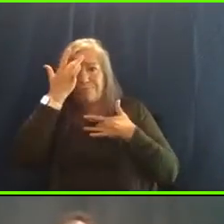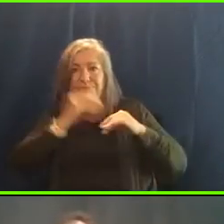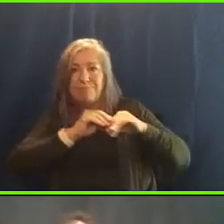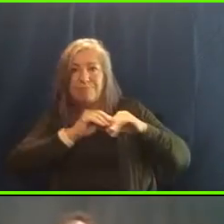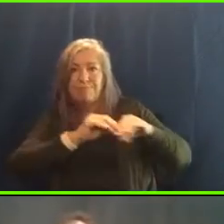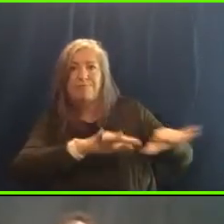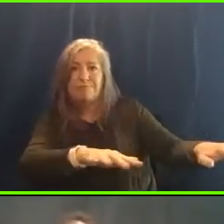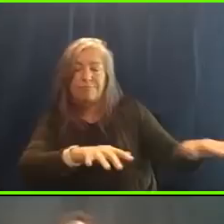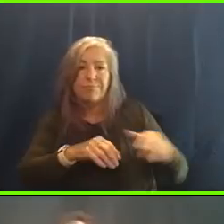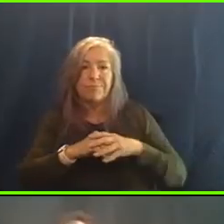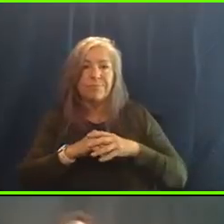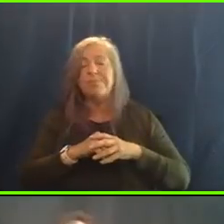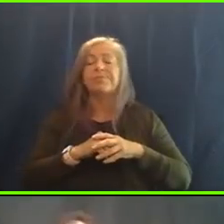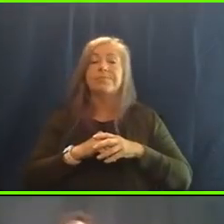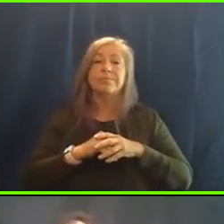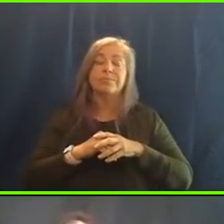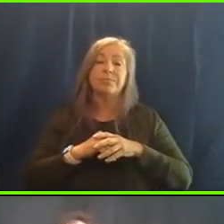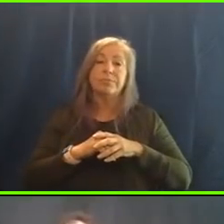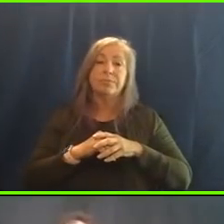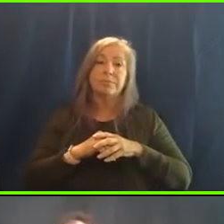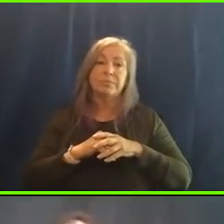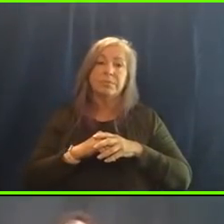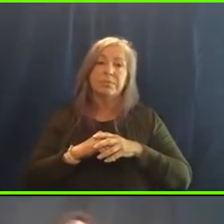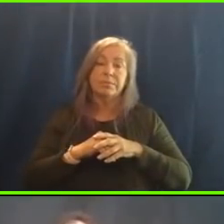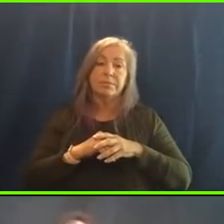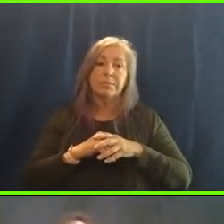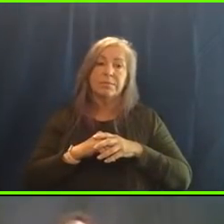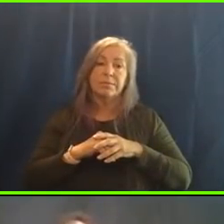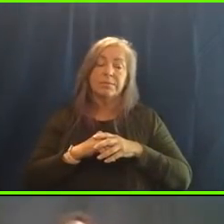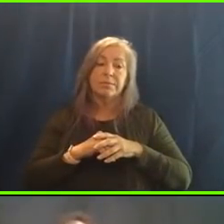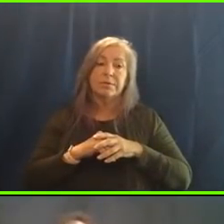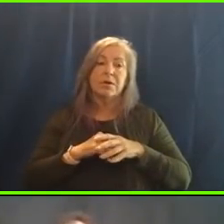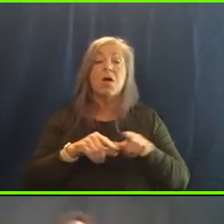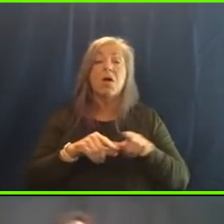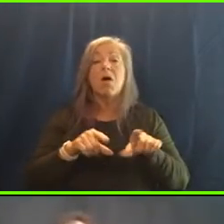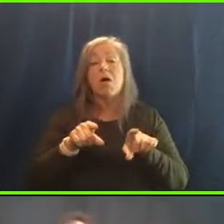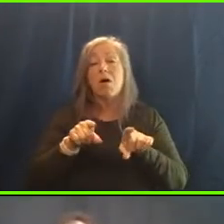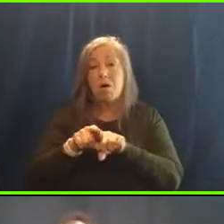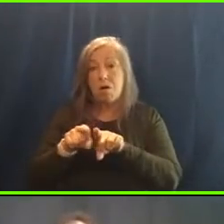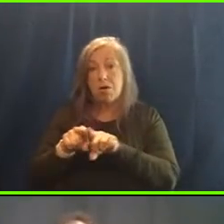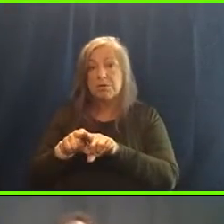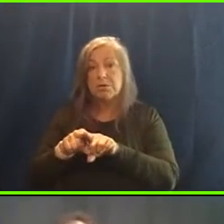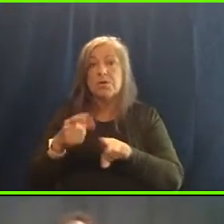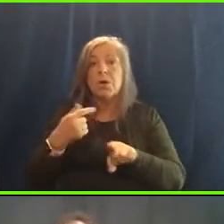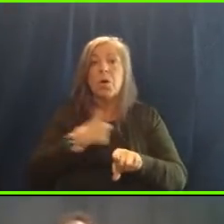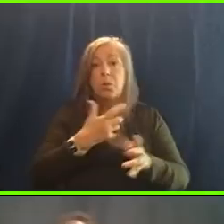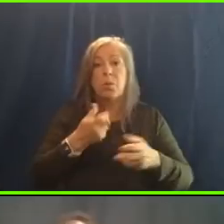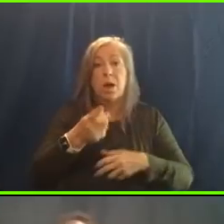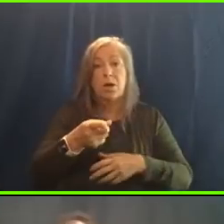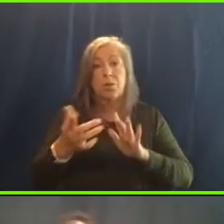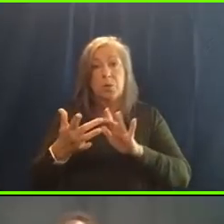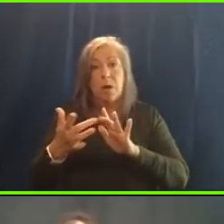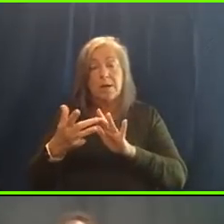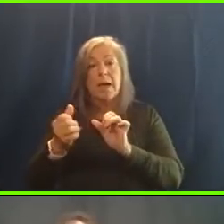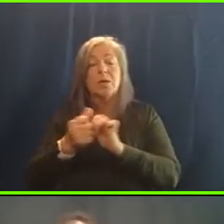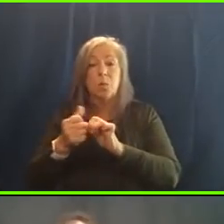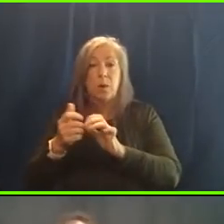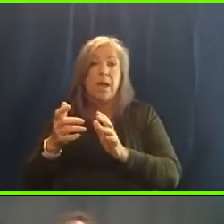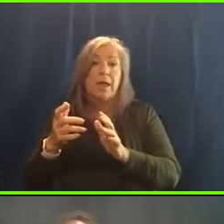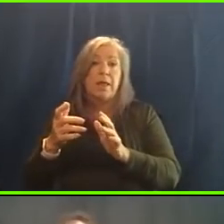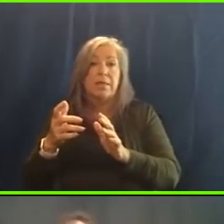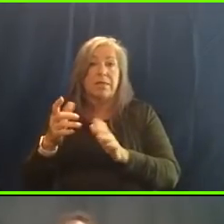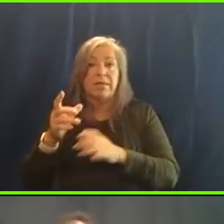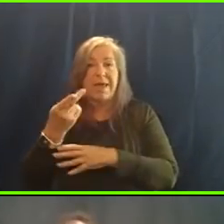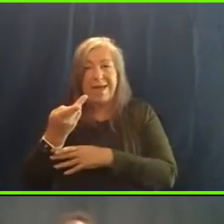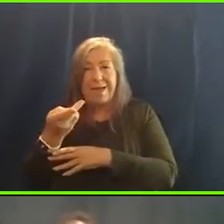wraparound service with you and connect you to the larger team here at the district as well. HR can talk to you about leave options, and nursing staff